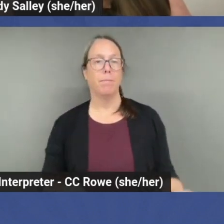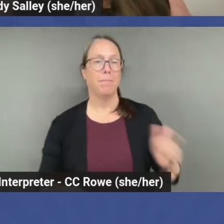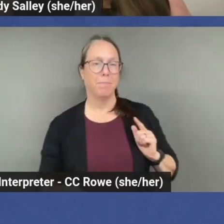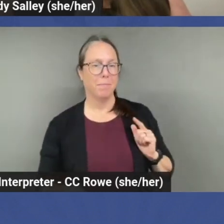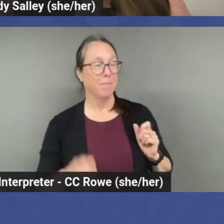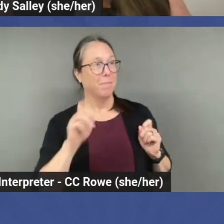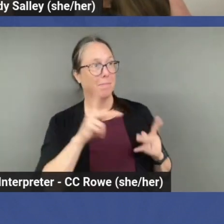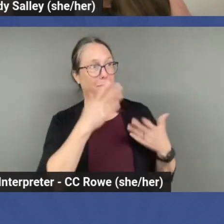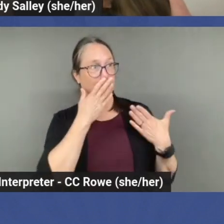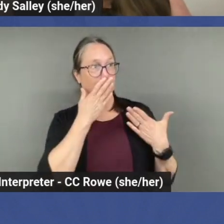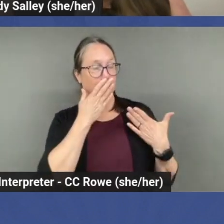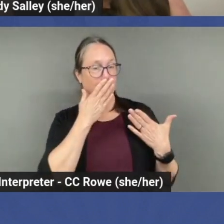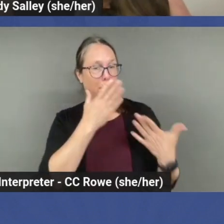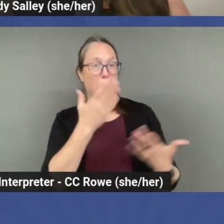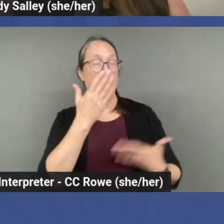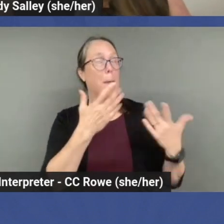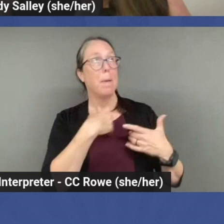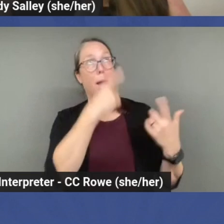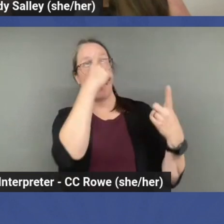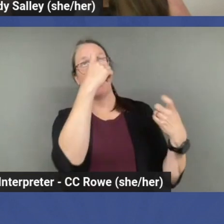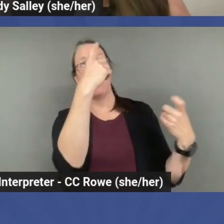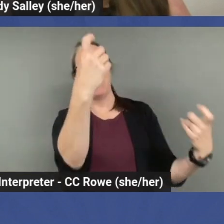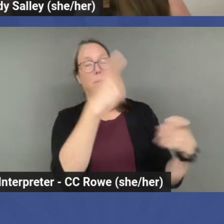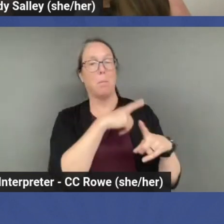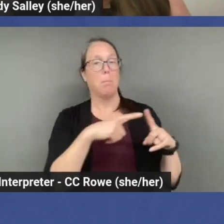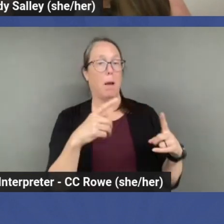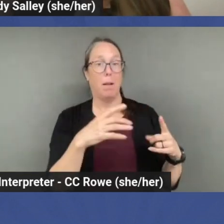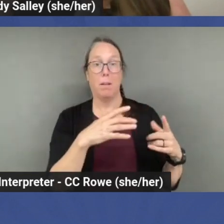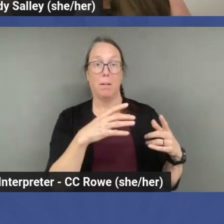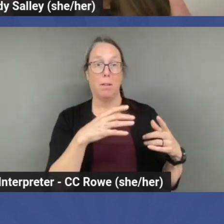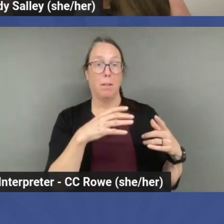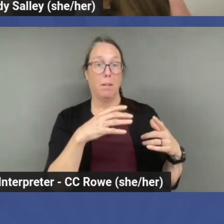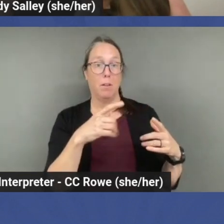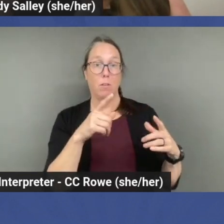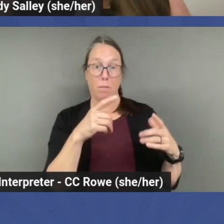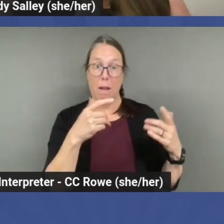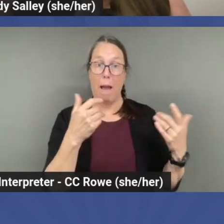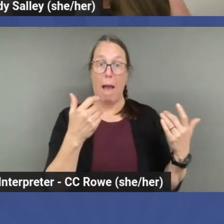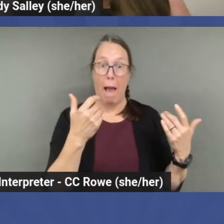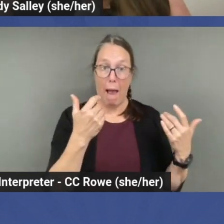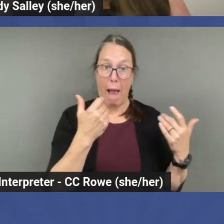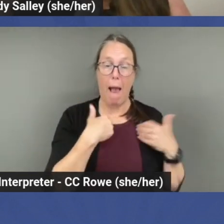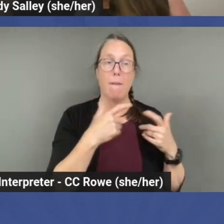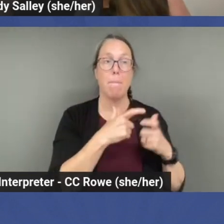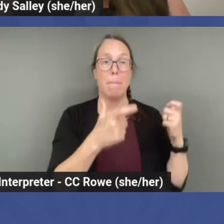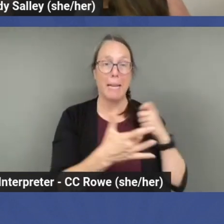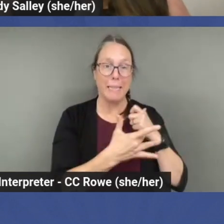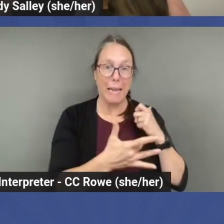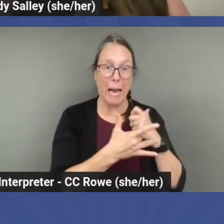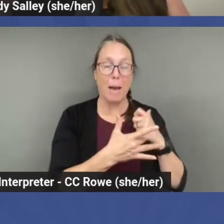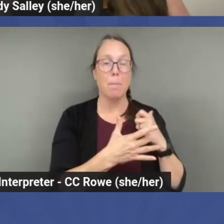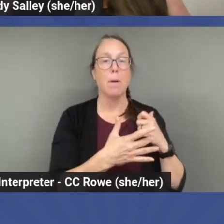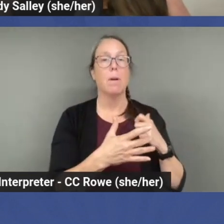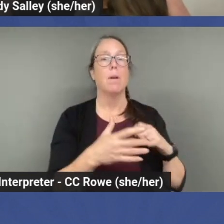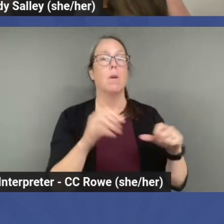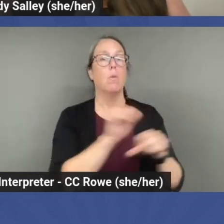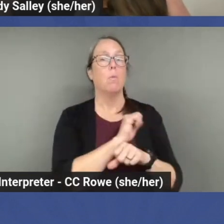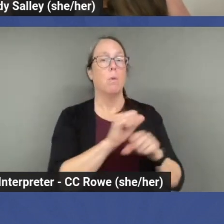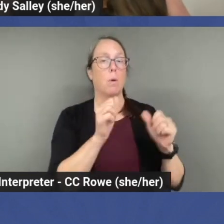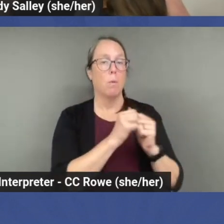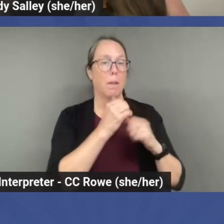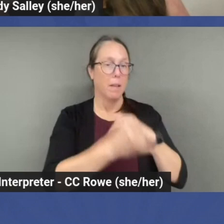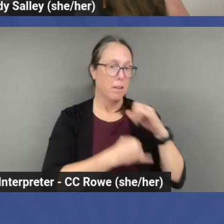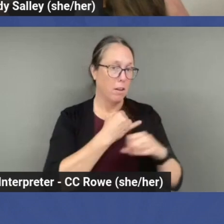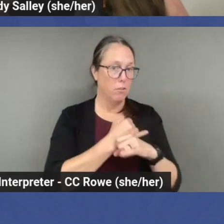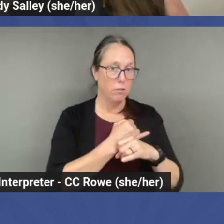maybe I'm dreaming, but to have the big text, to have open dialogue with international instances, not just focus on